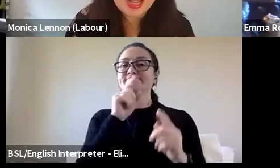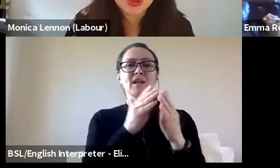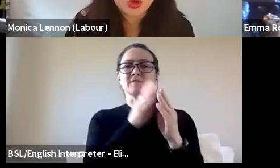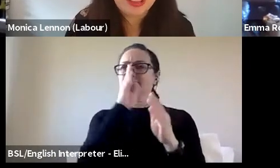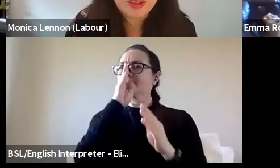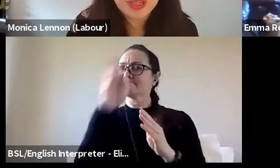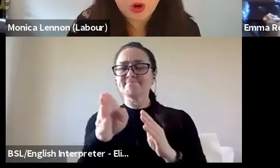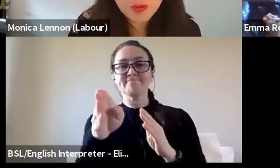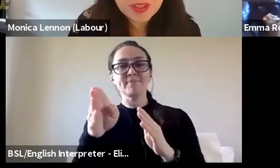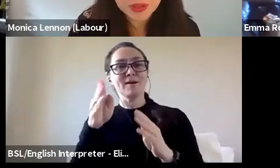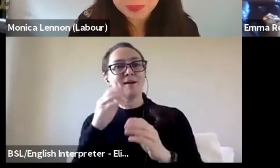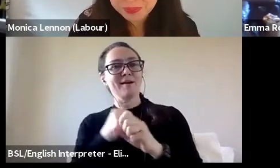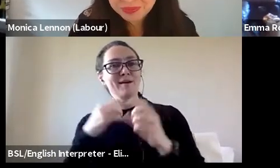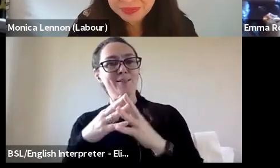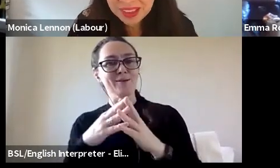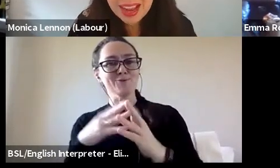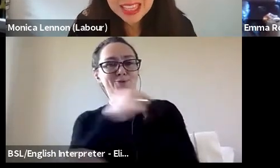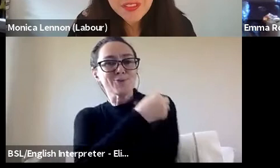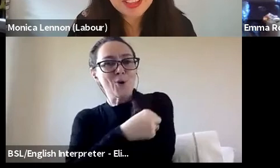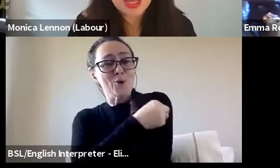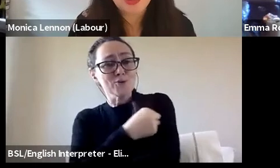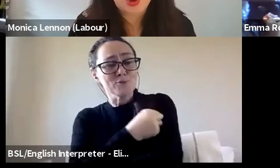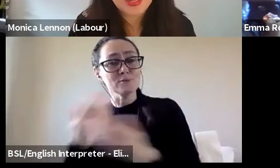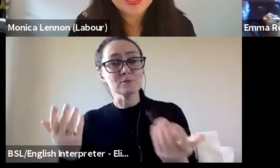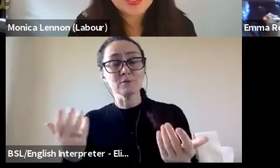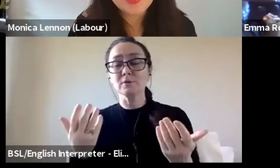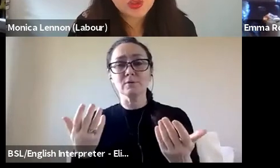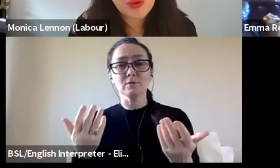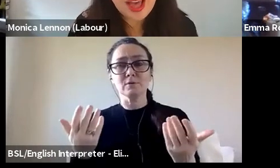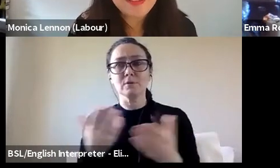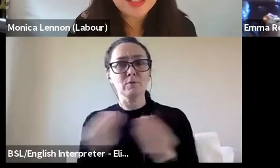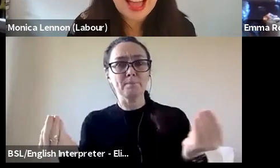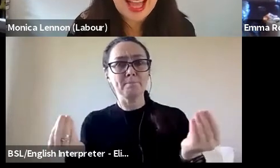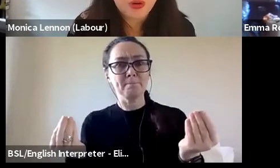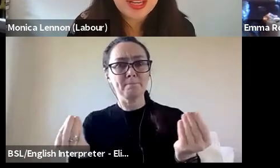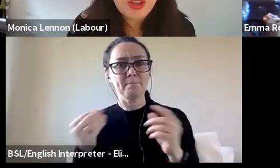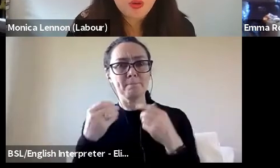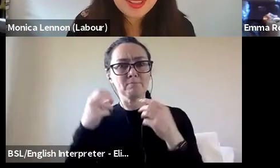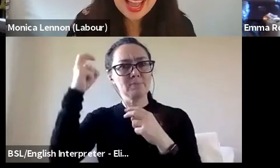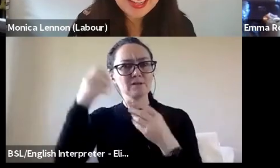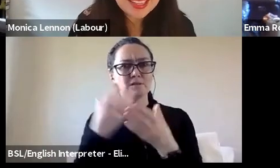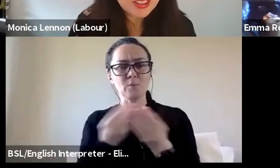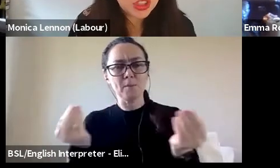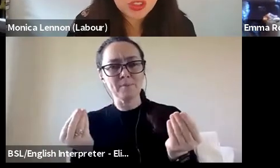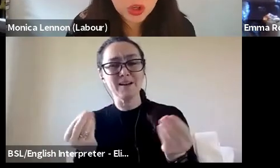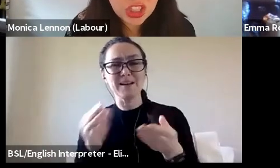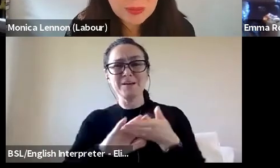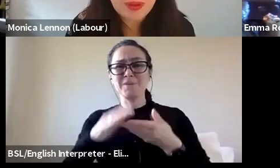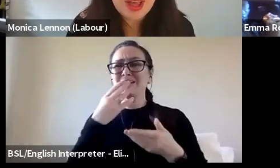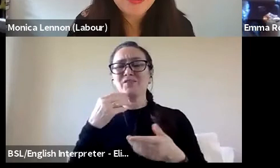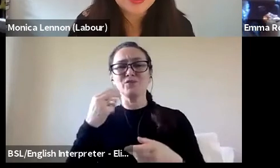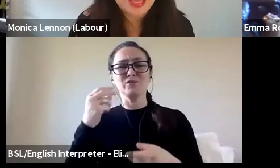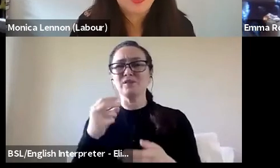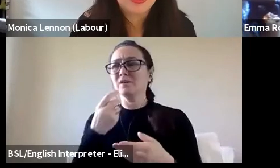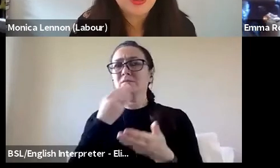to Glasgow's Royal Infirmary Hospital, that service is now gone. So they will have to rely on taxis, which is not cheap. They